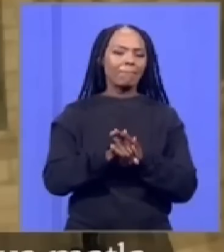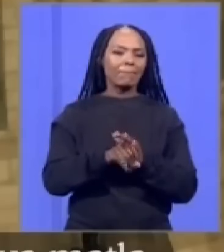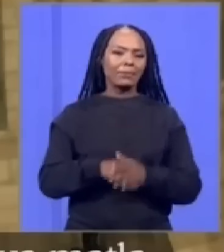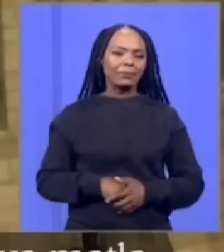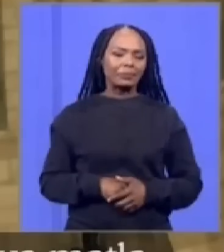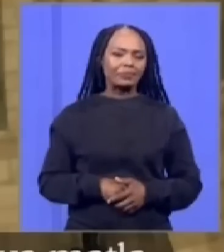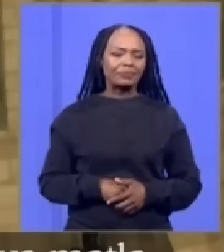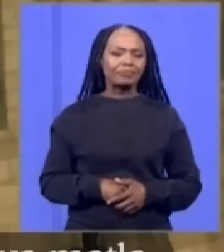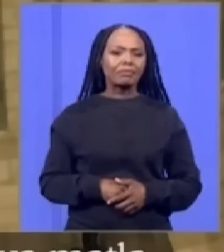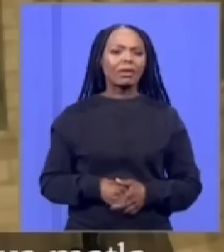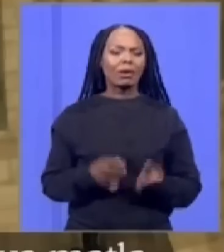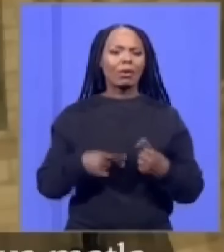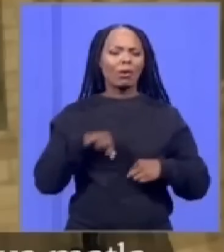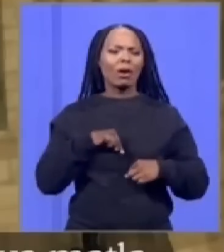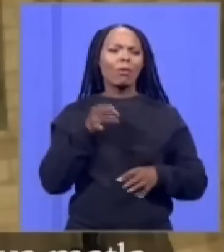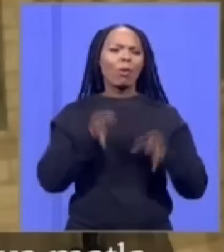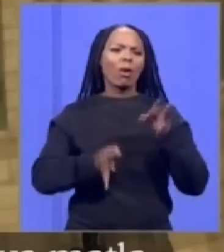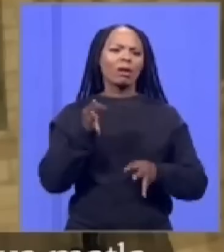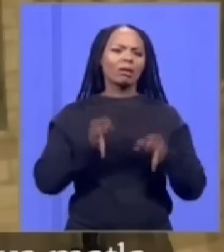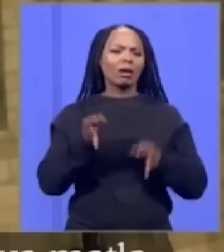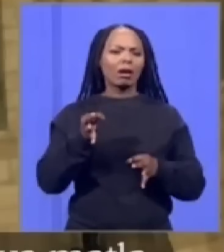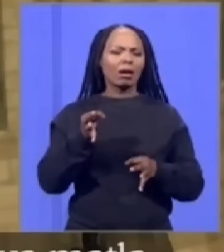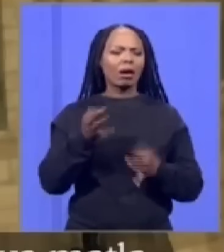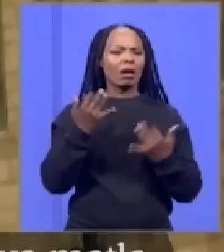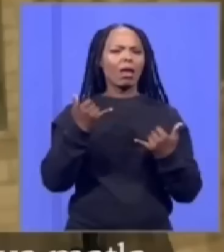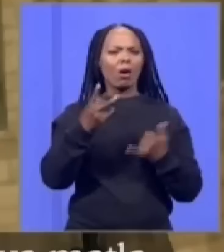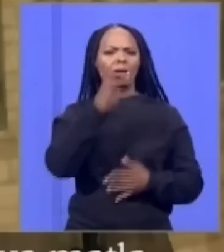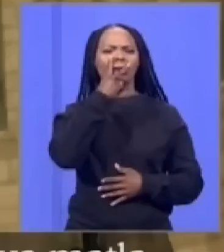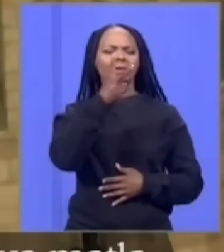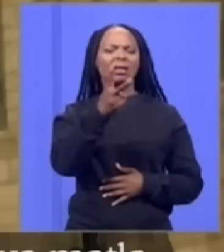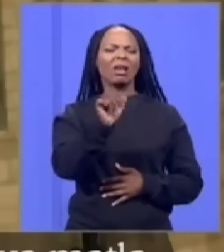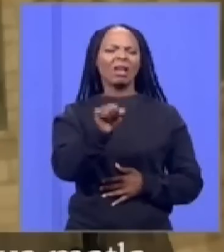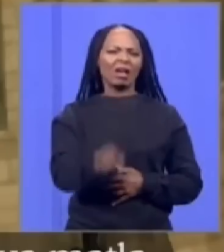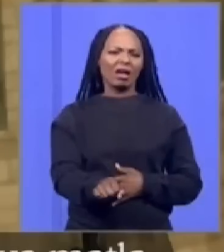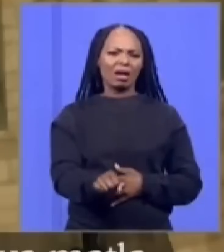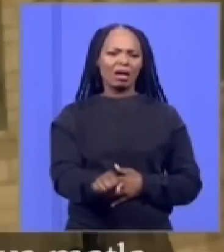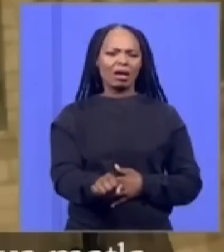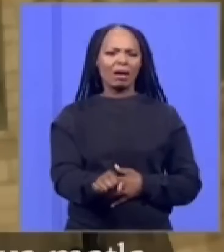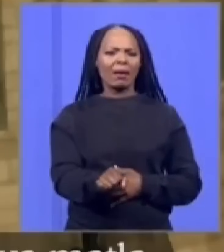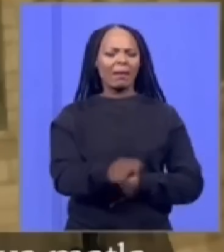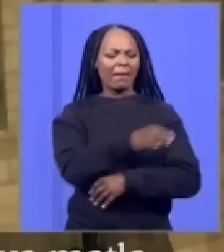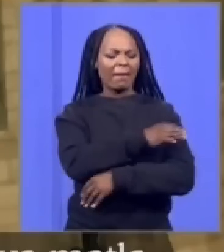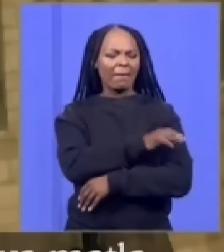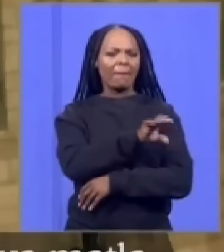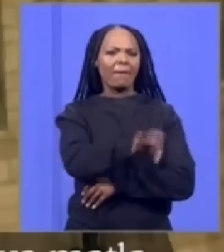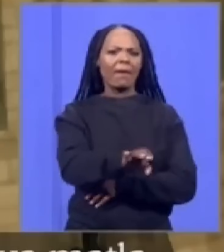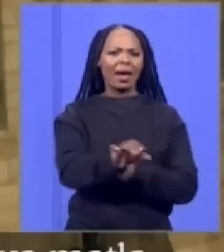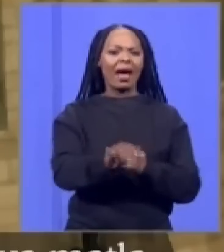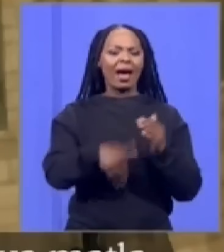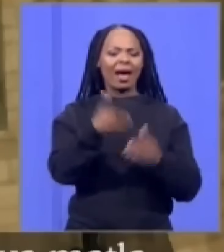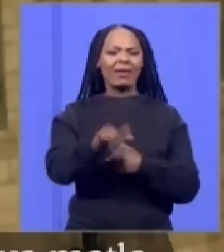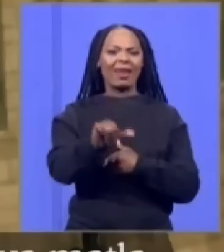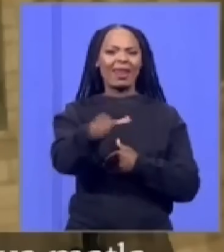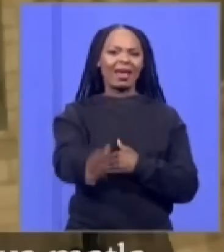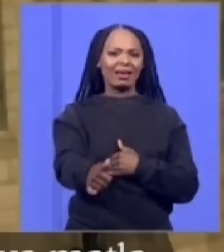Meanwhile, as politicians begin to realize they may not be in power after the next